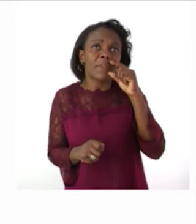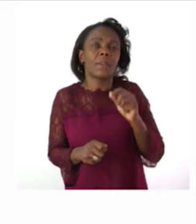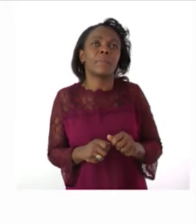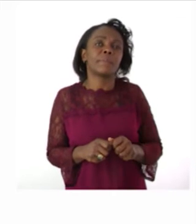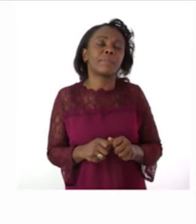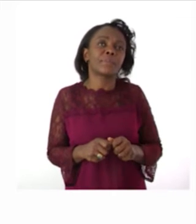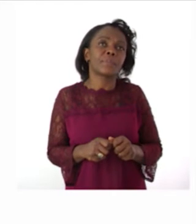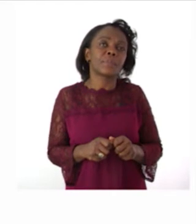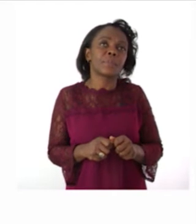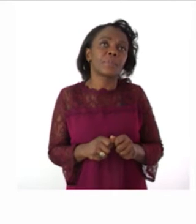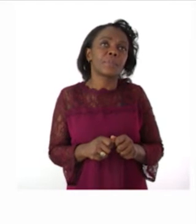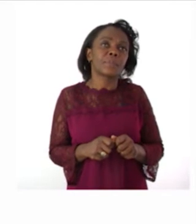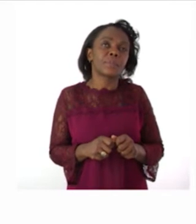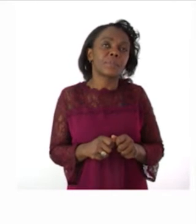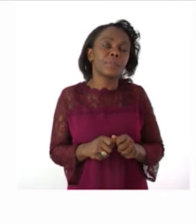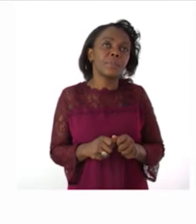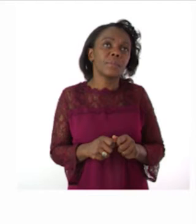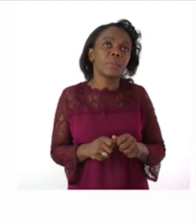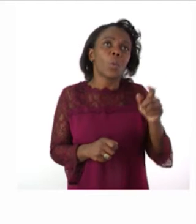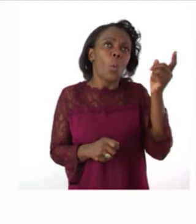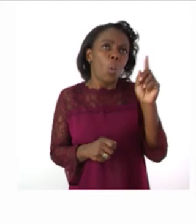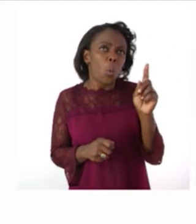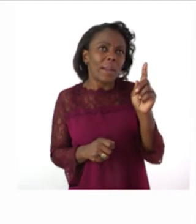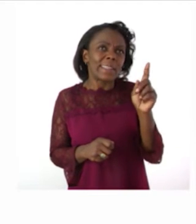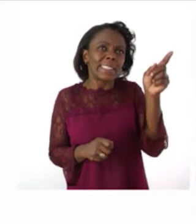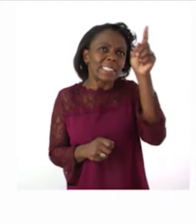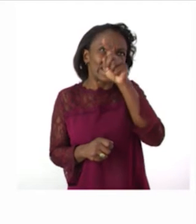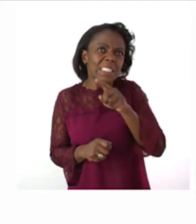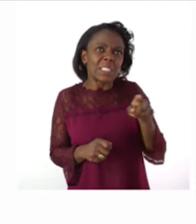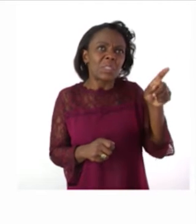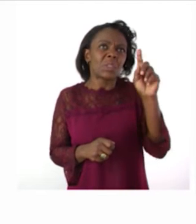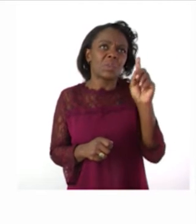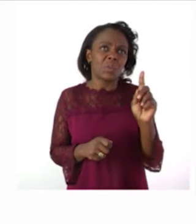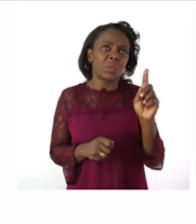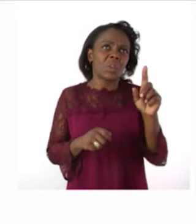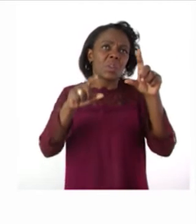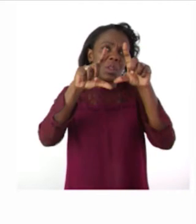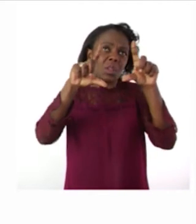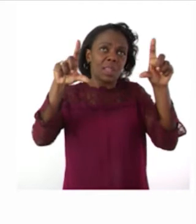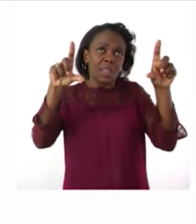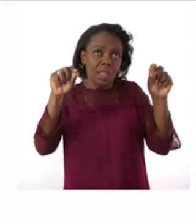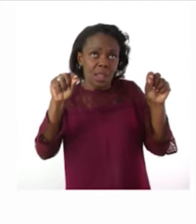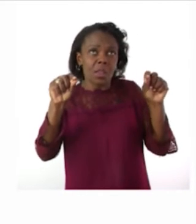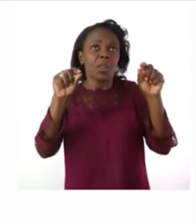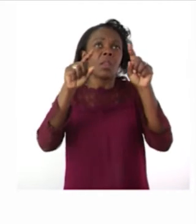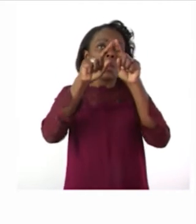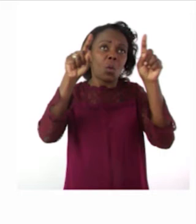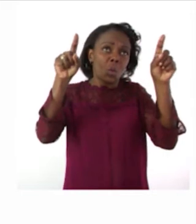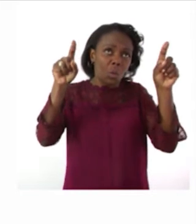still remember, can we remind ourselves what shapes do we have? We have got circles, we have got